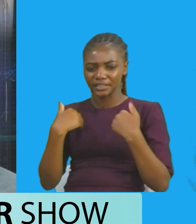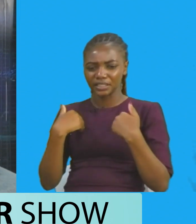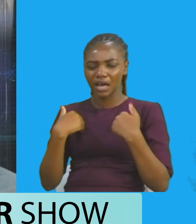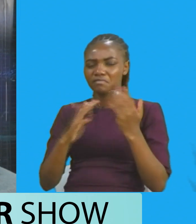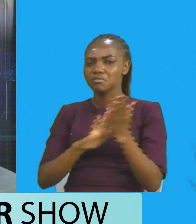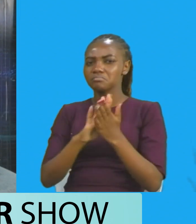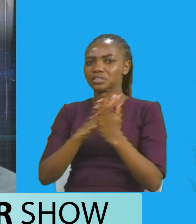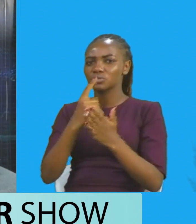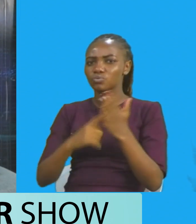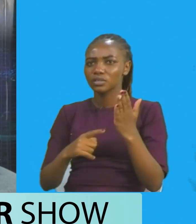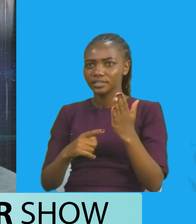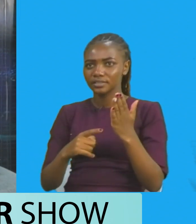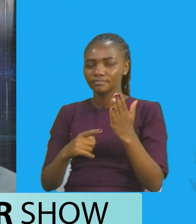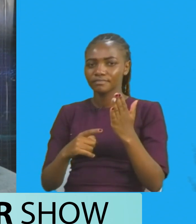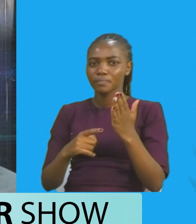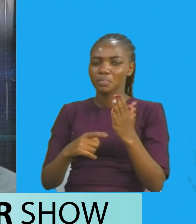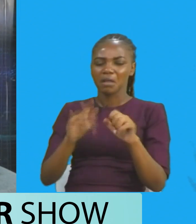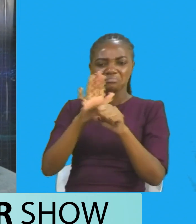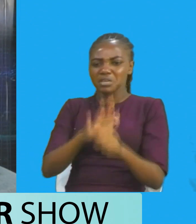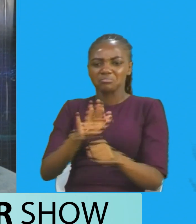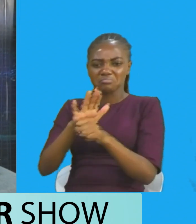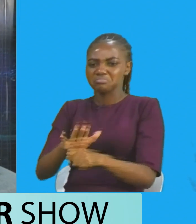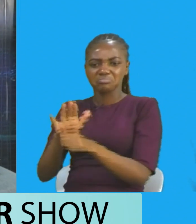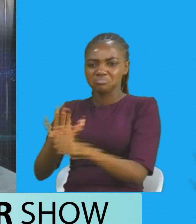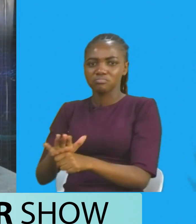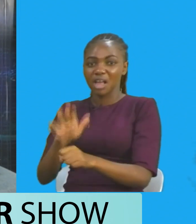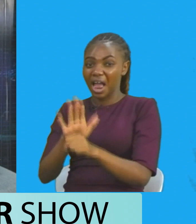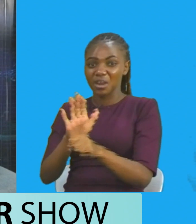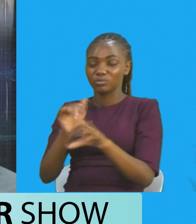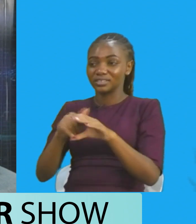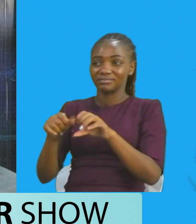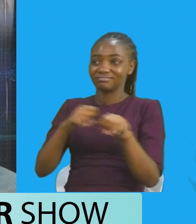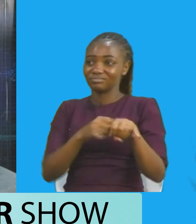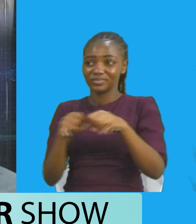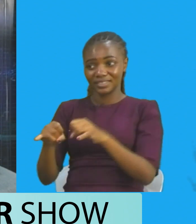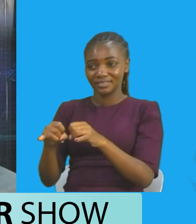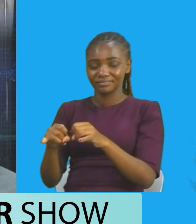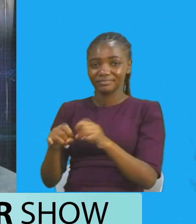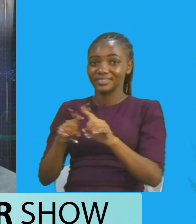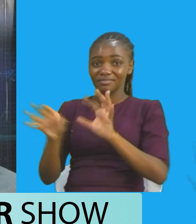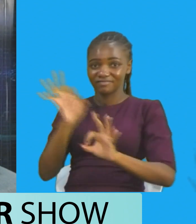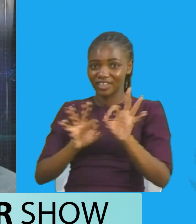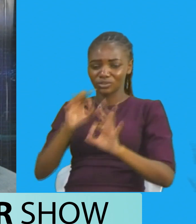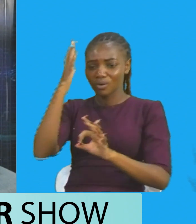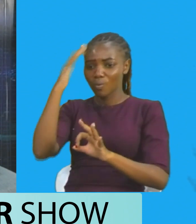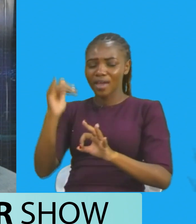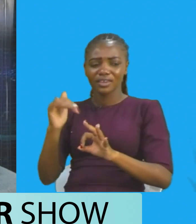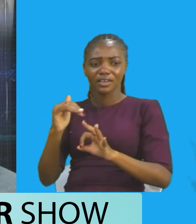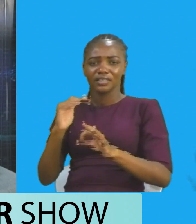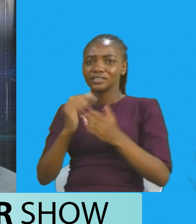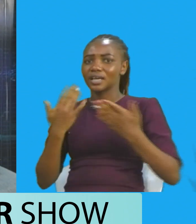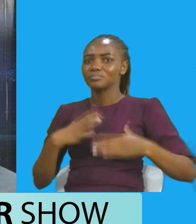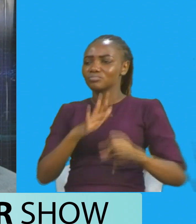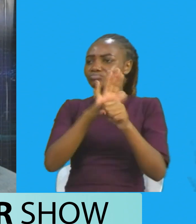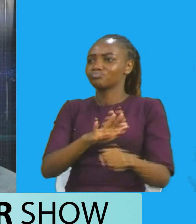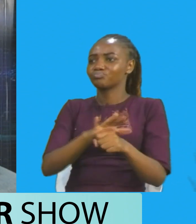terms of exploitations and everything, because that has been a very big challenge in this industry. People are being exploited for all they